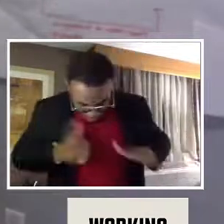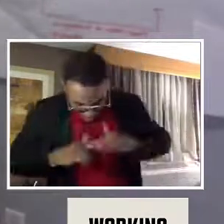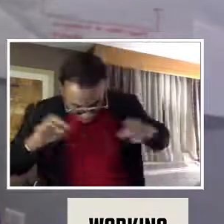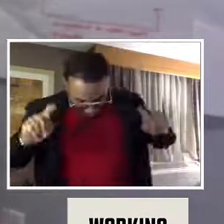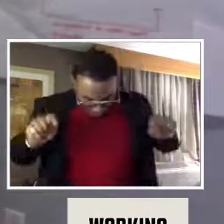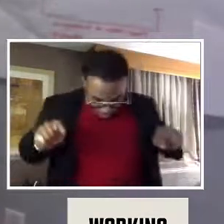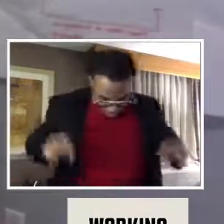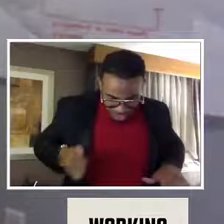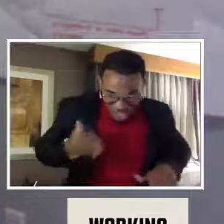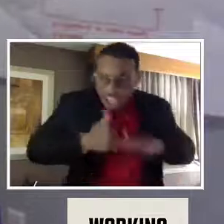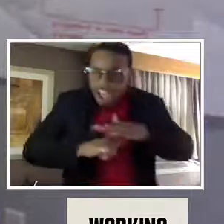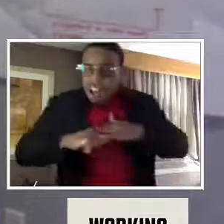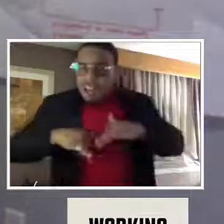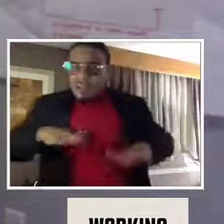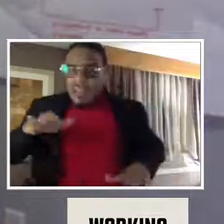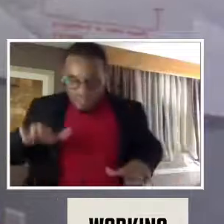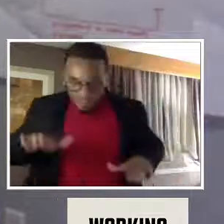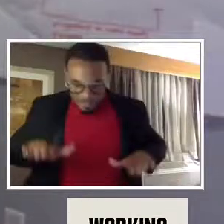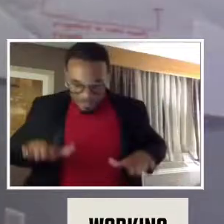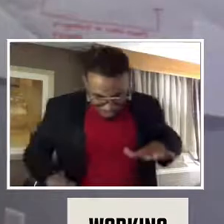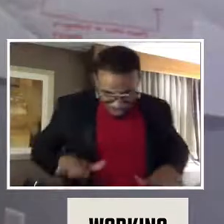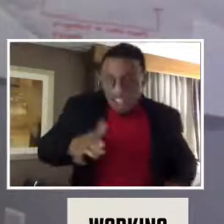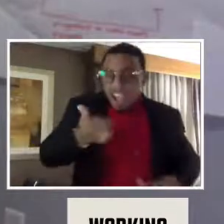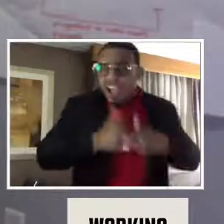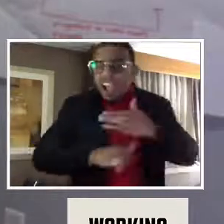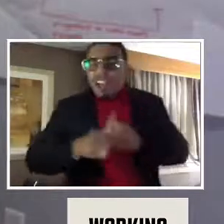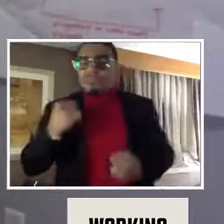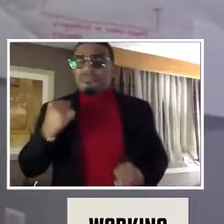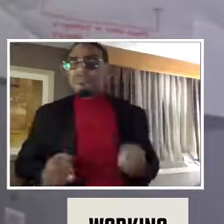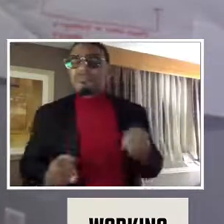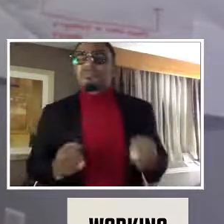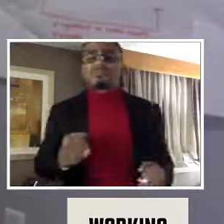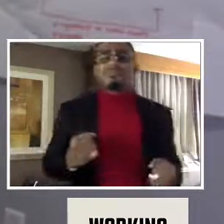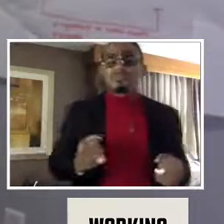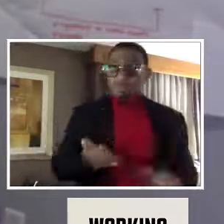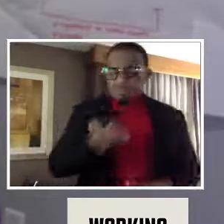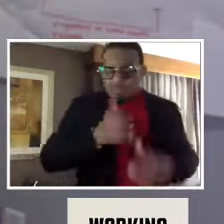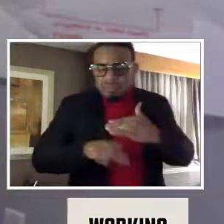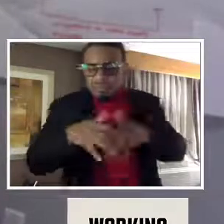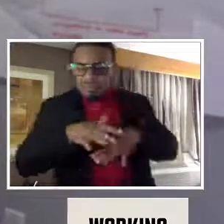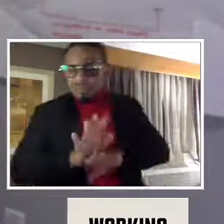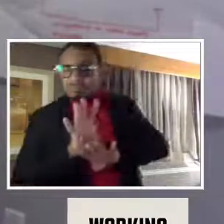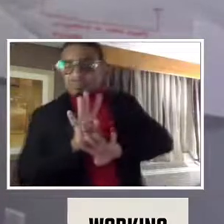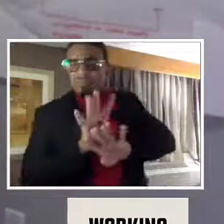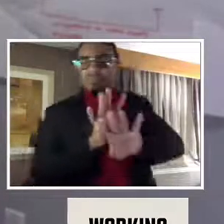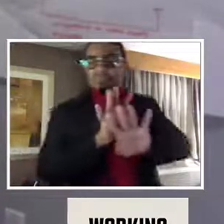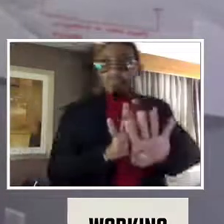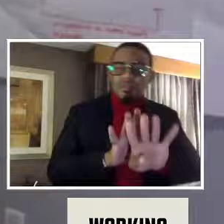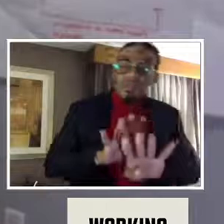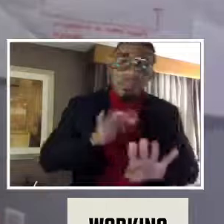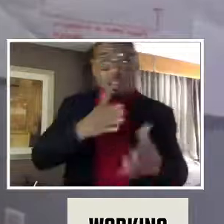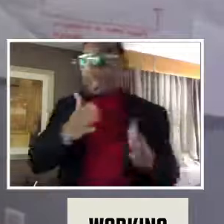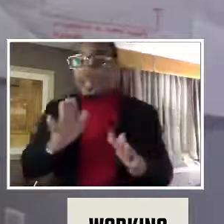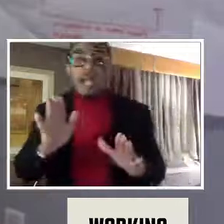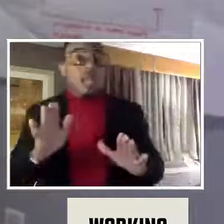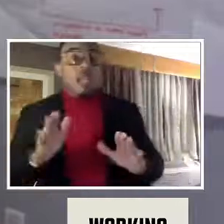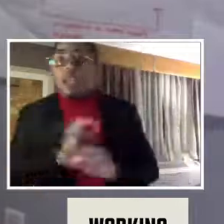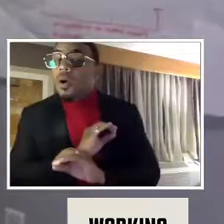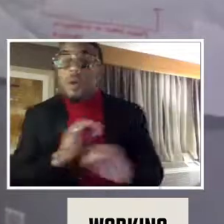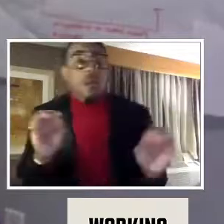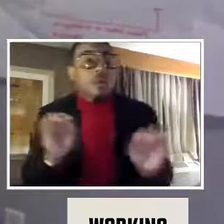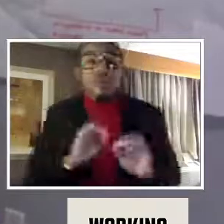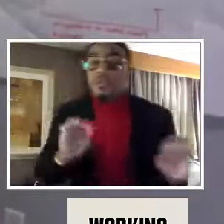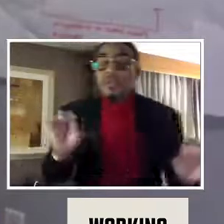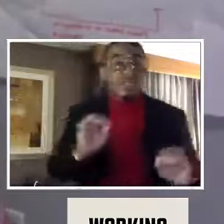under my feet, under my feet, under my feet, under my feet. Ain't gonna let